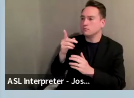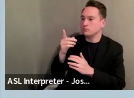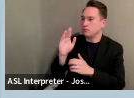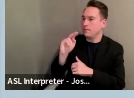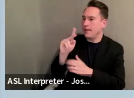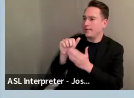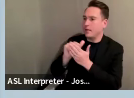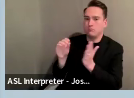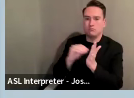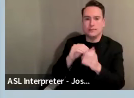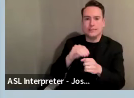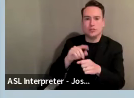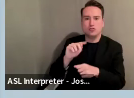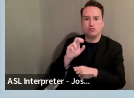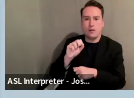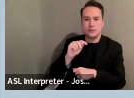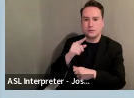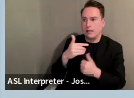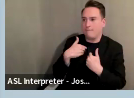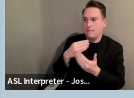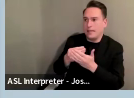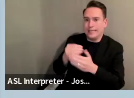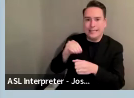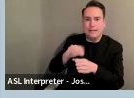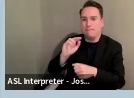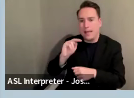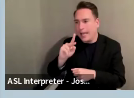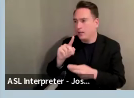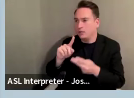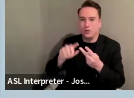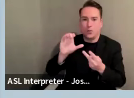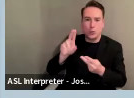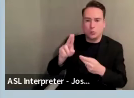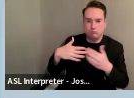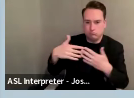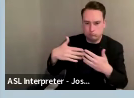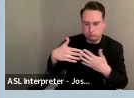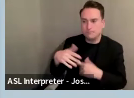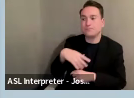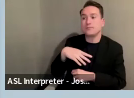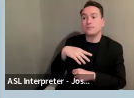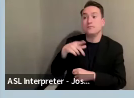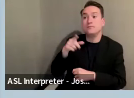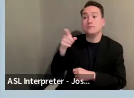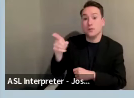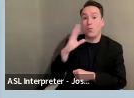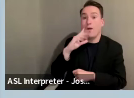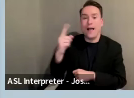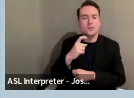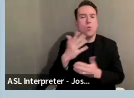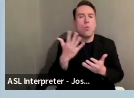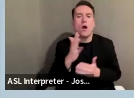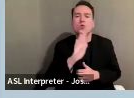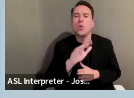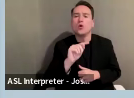have a nice chunk of change there. That institution is going to ask for the name of your trust, and